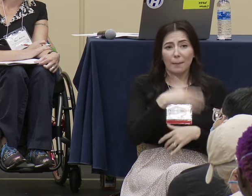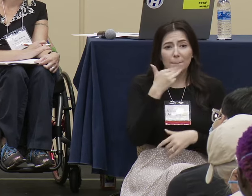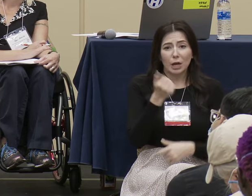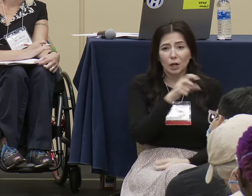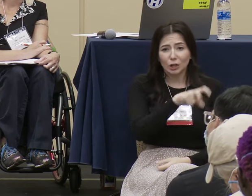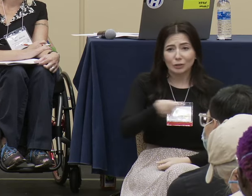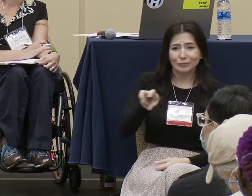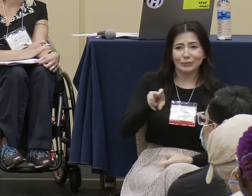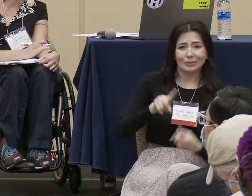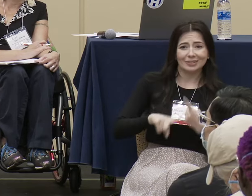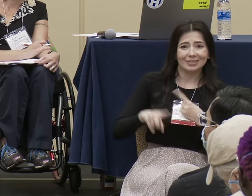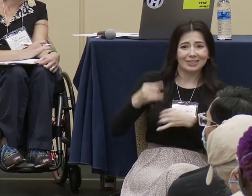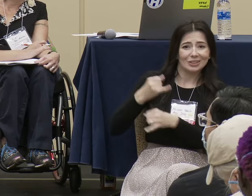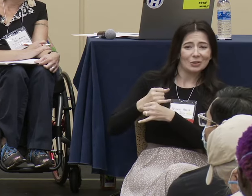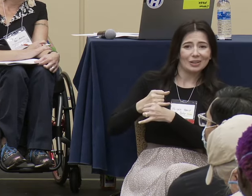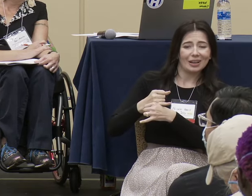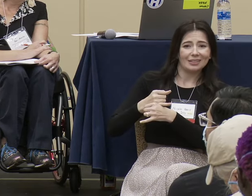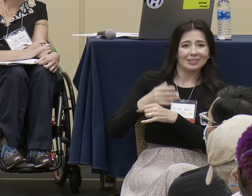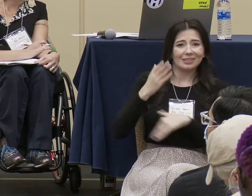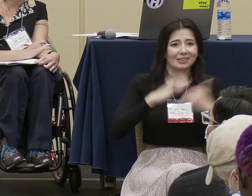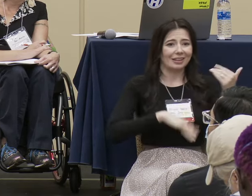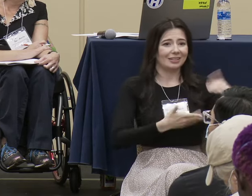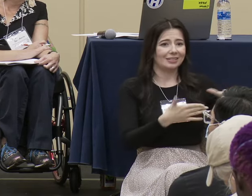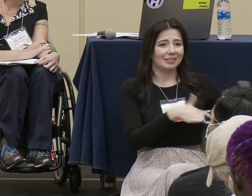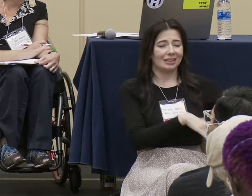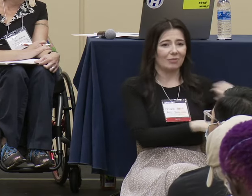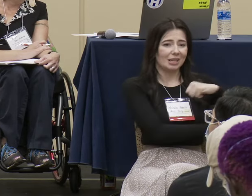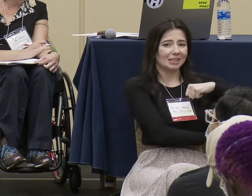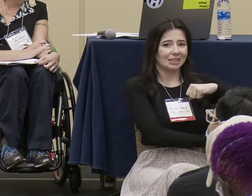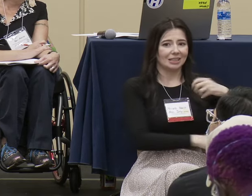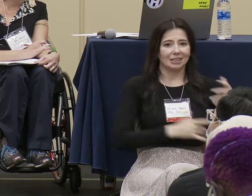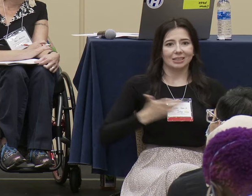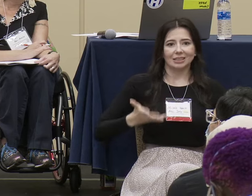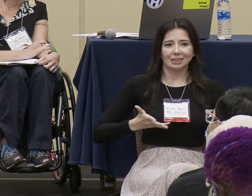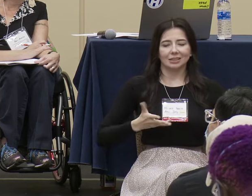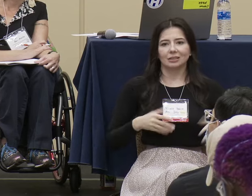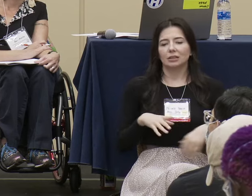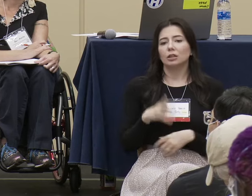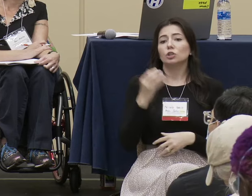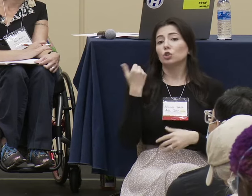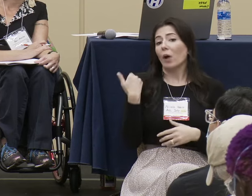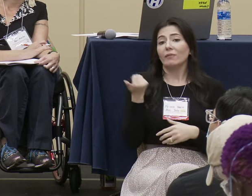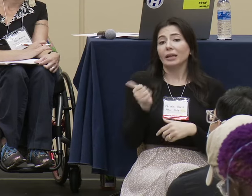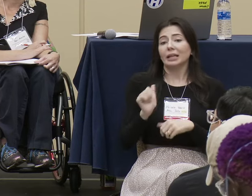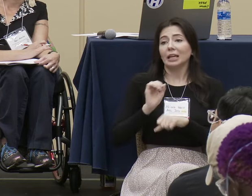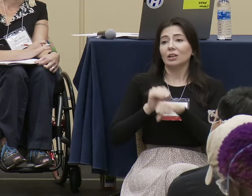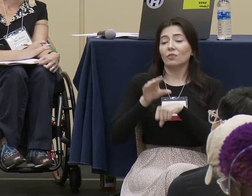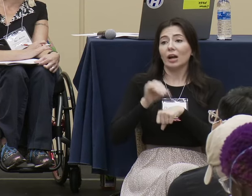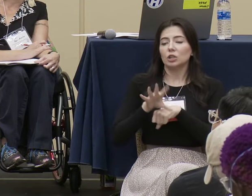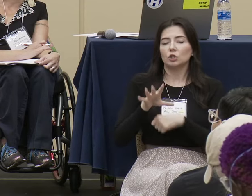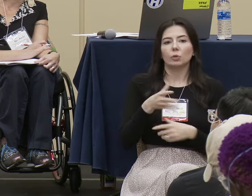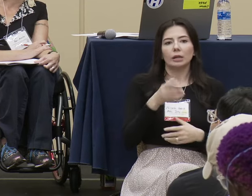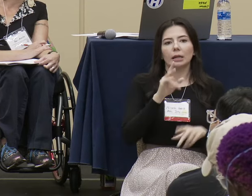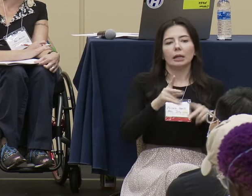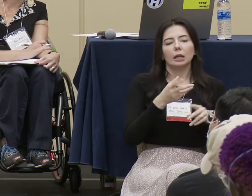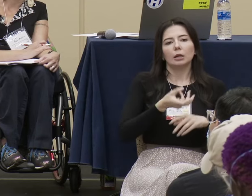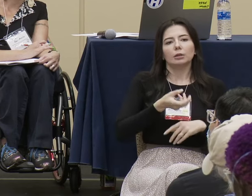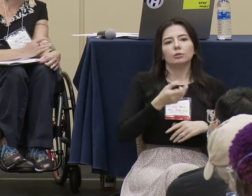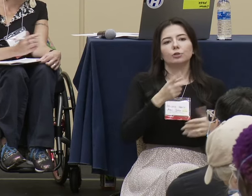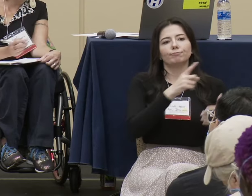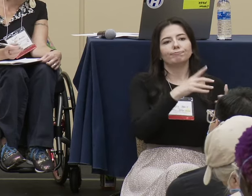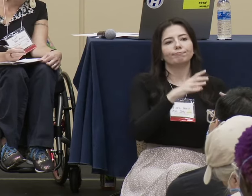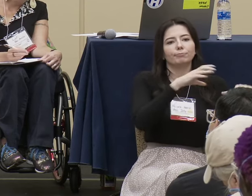loop? And the second one is, do you have any advice for getting people out of conservatorship, which in